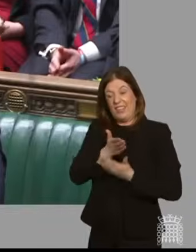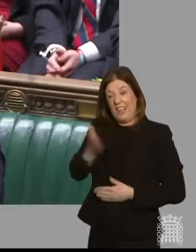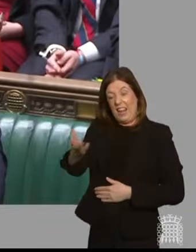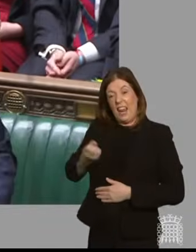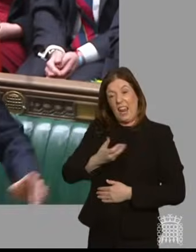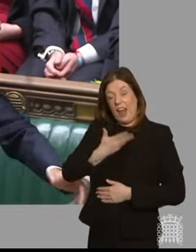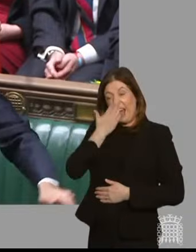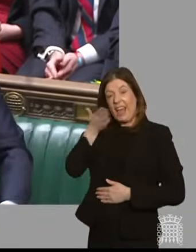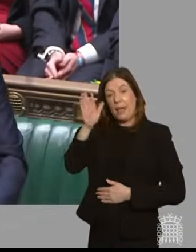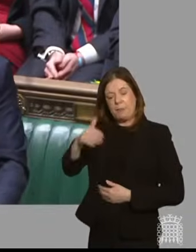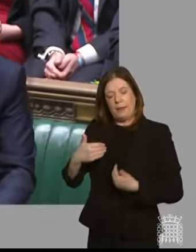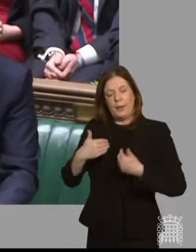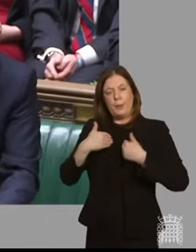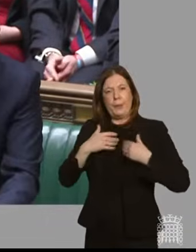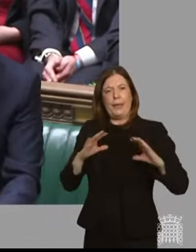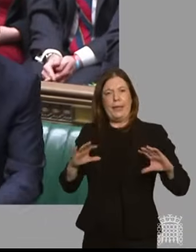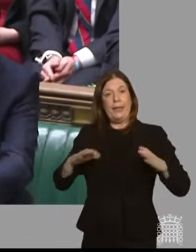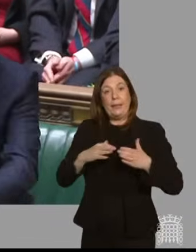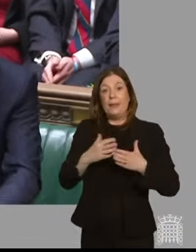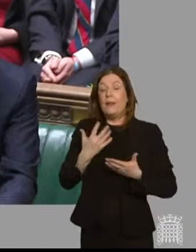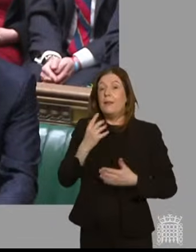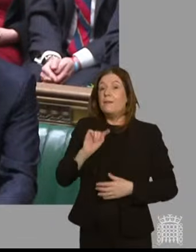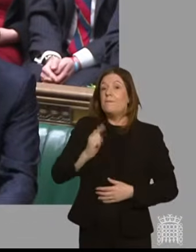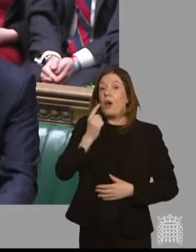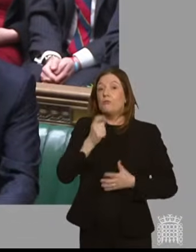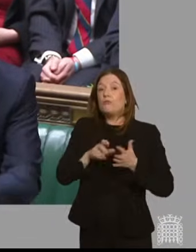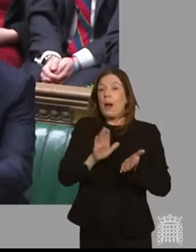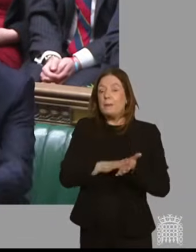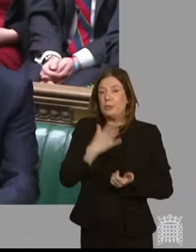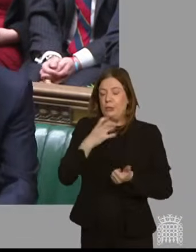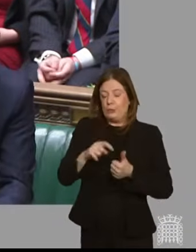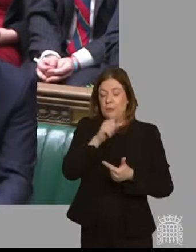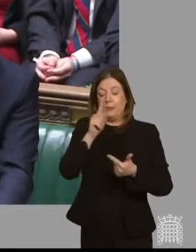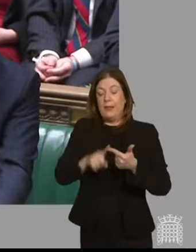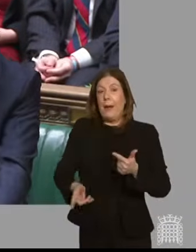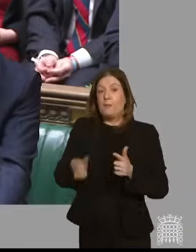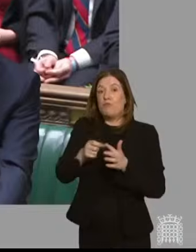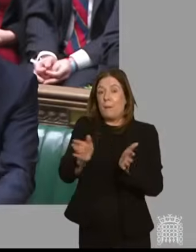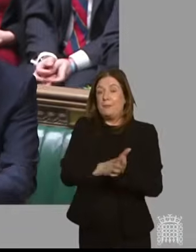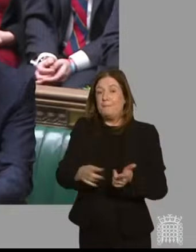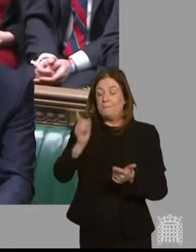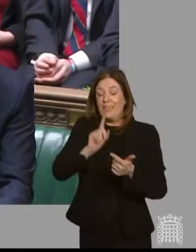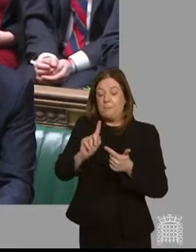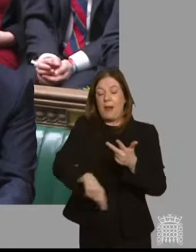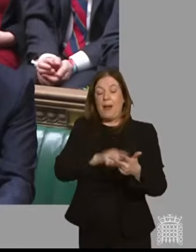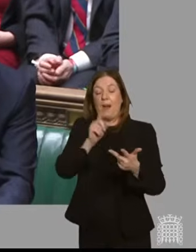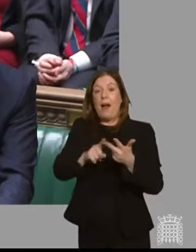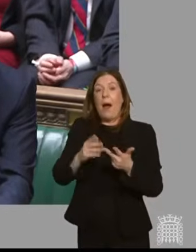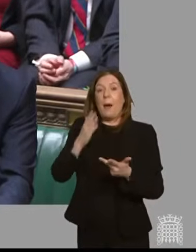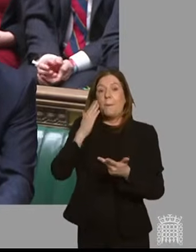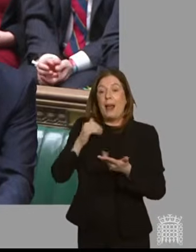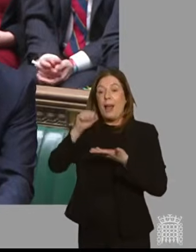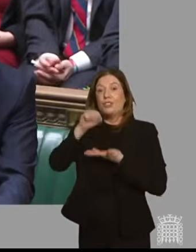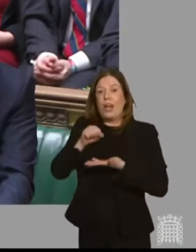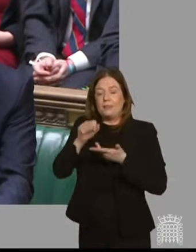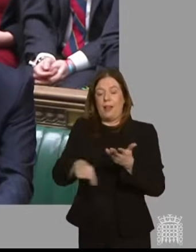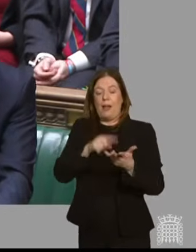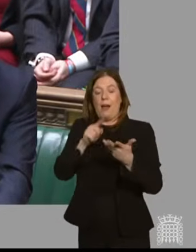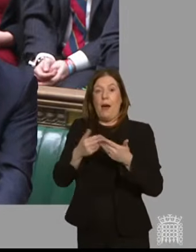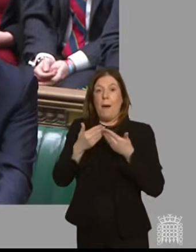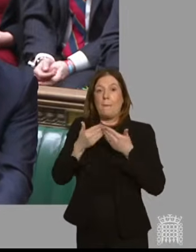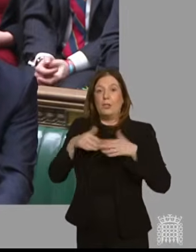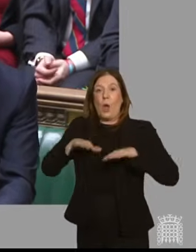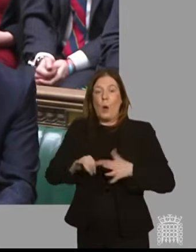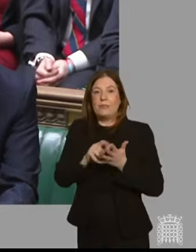Prime Minister, the first female Prime Minister, the first black Chancellor, the first Muslim Home Secretary, and now led by the first British Asian